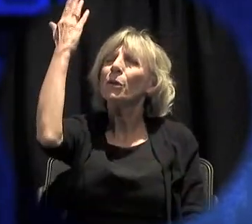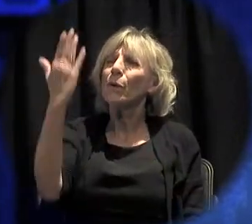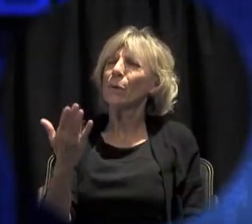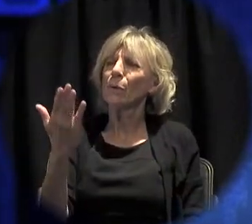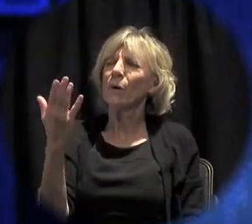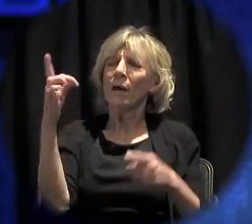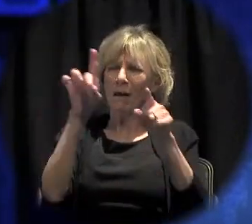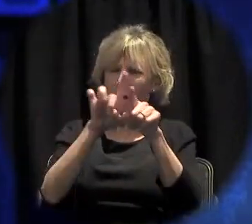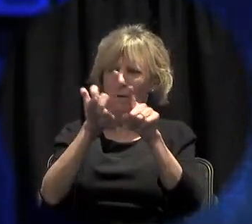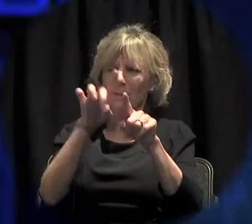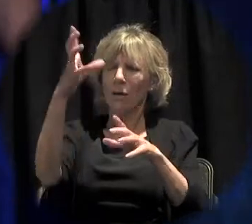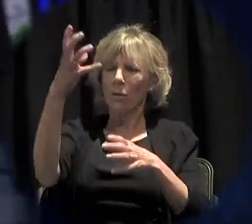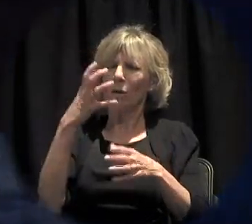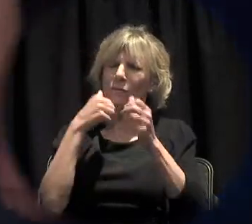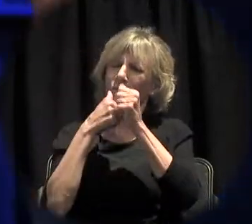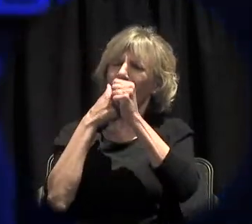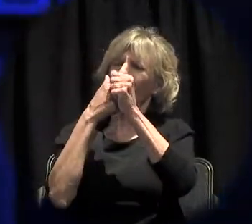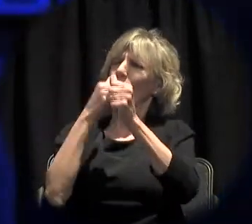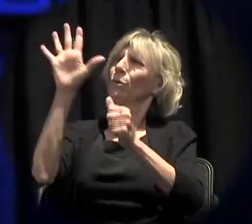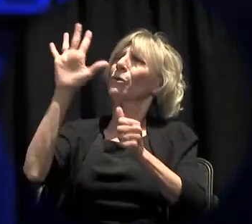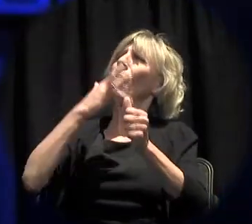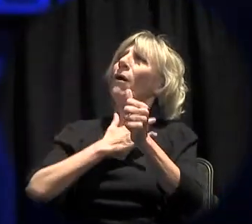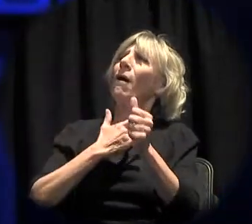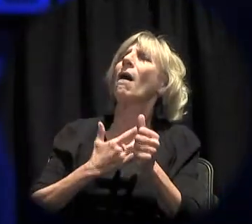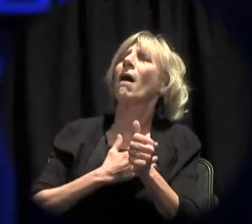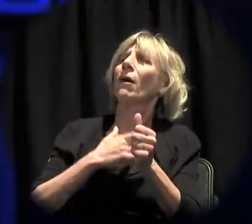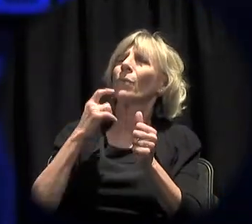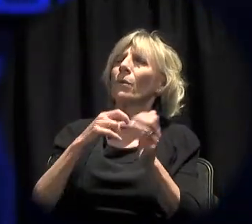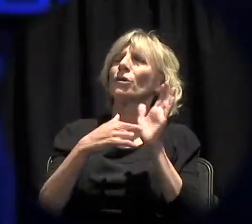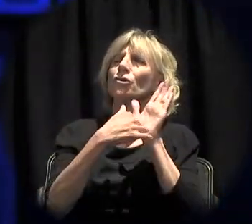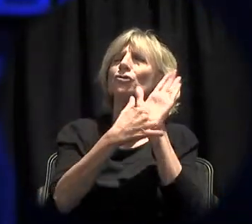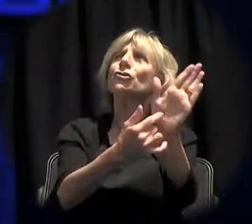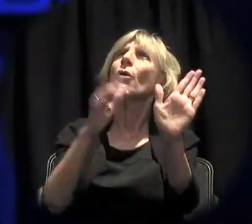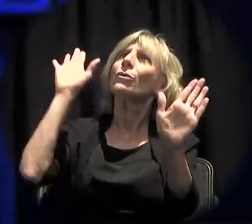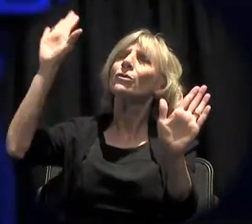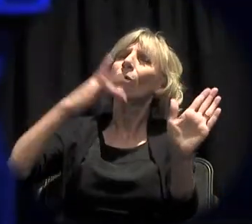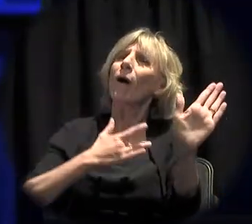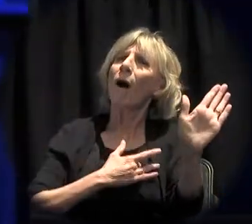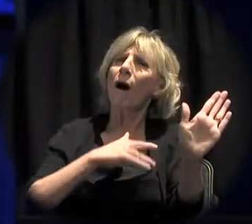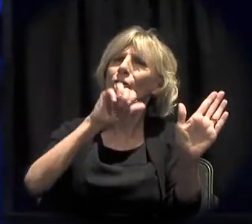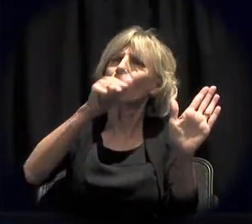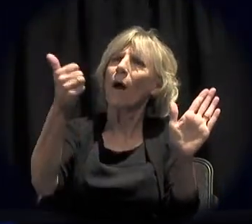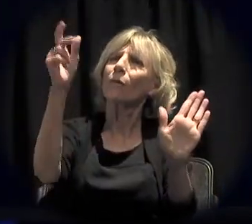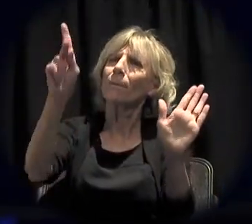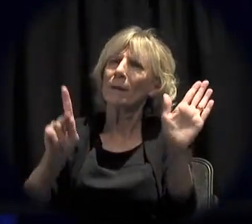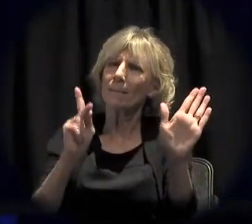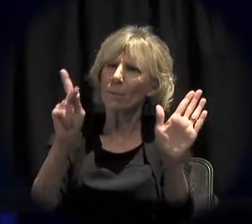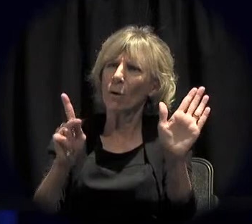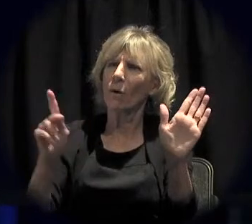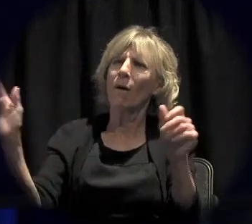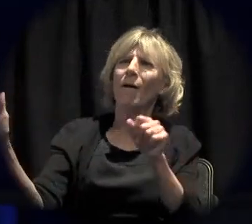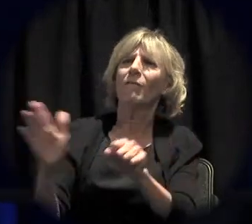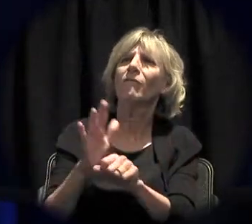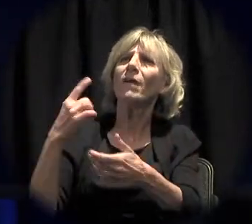be a people after your own heart in the sense that we want to reflect your heart to others. So fill us with your